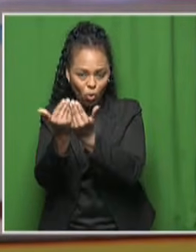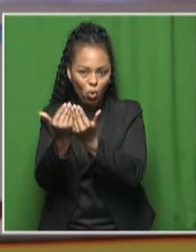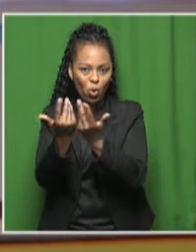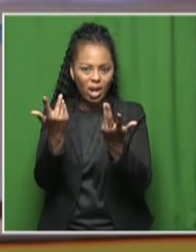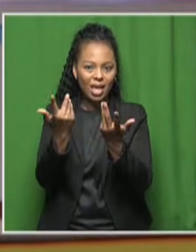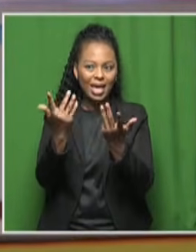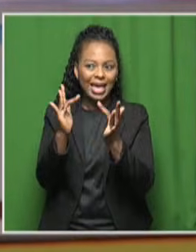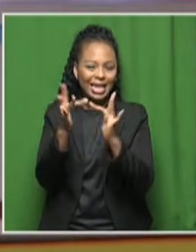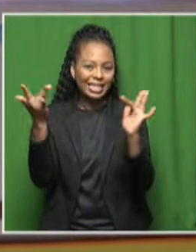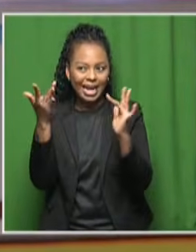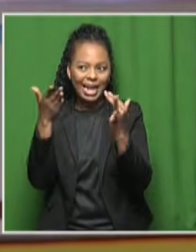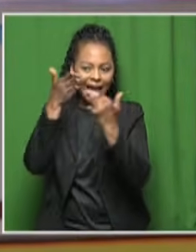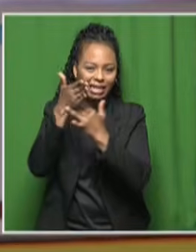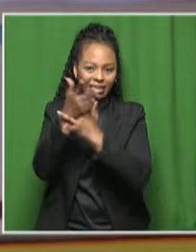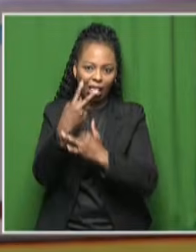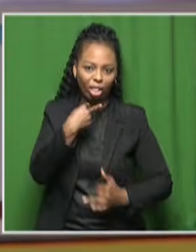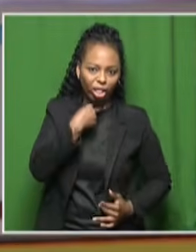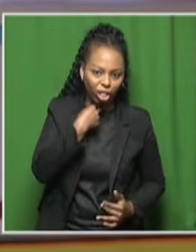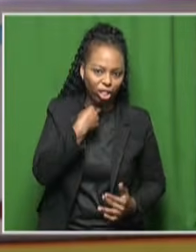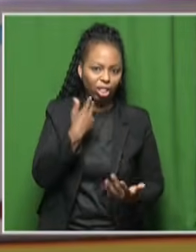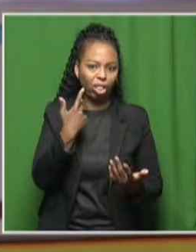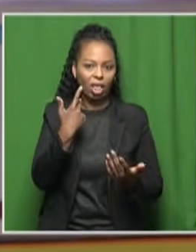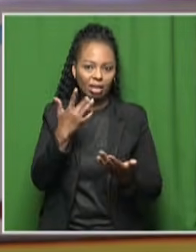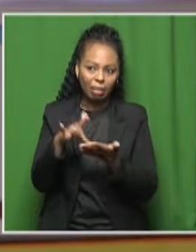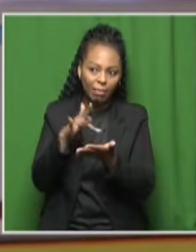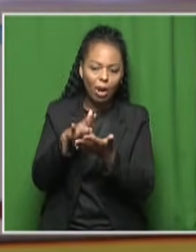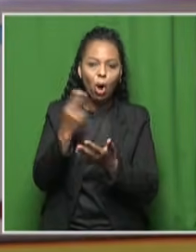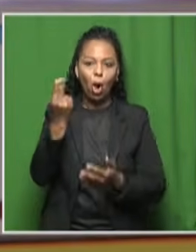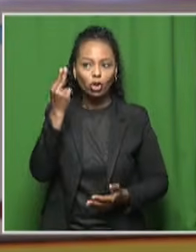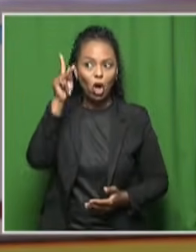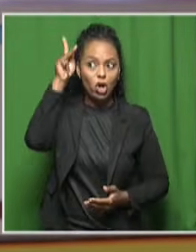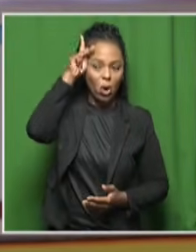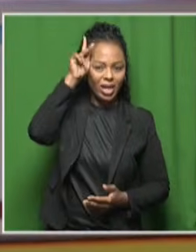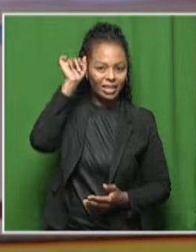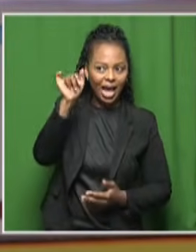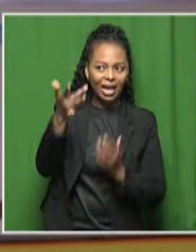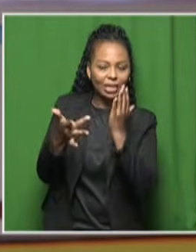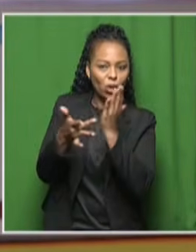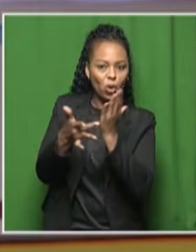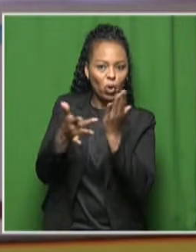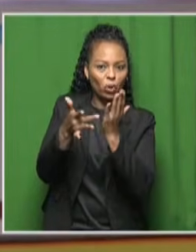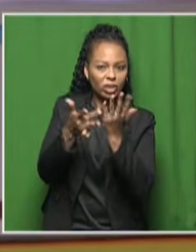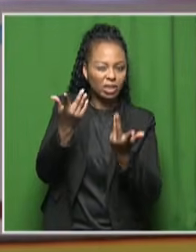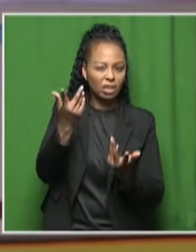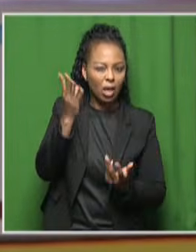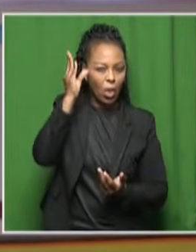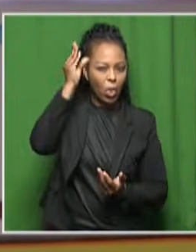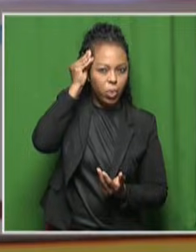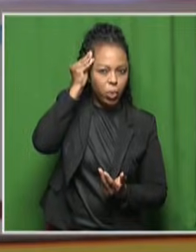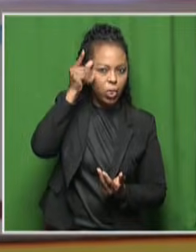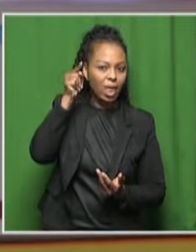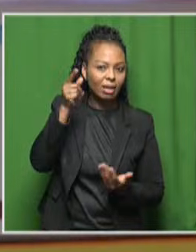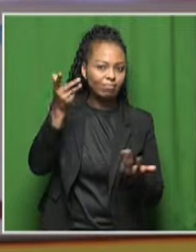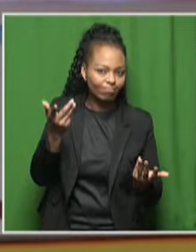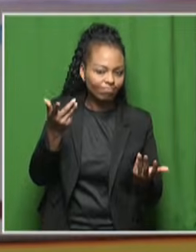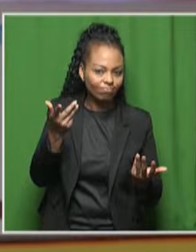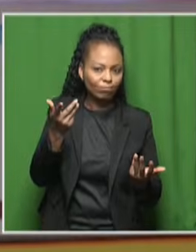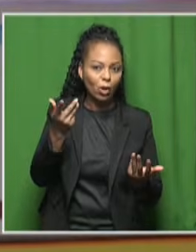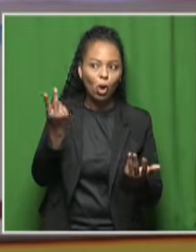internet access to devices as well as digital skills to actually relay those skills through to the